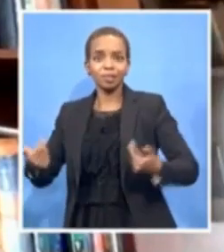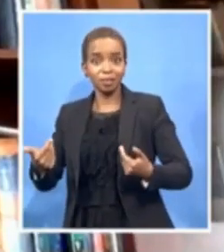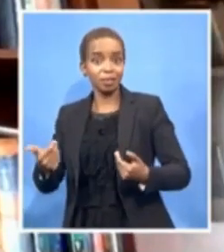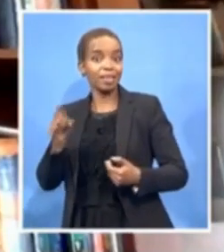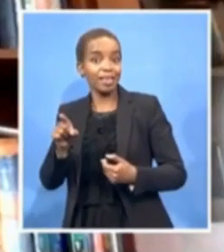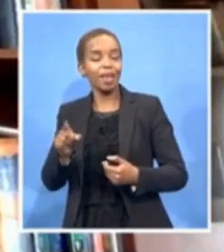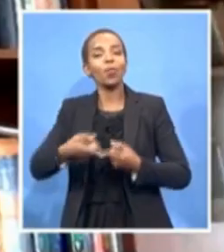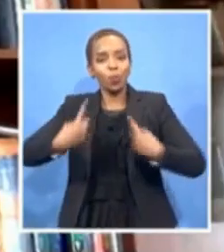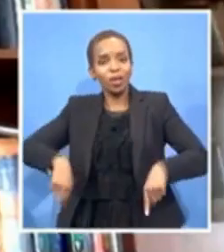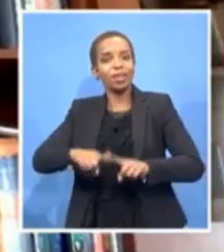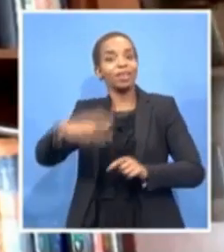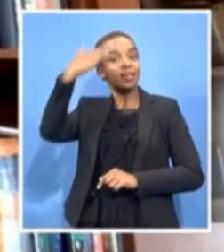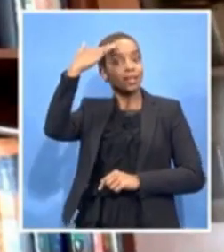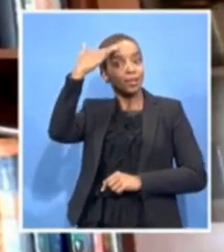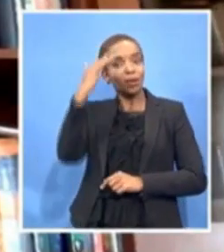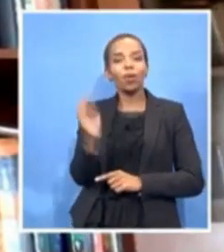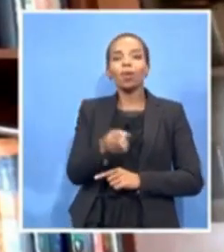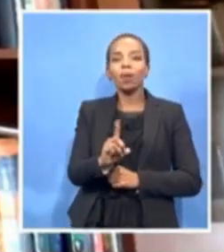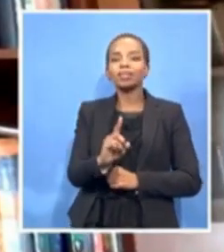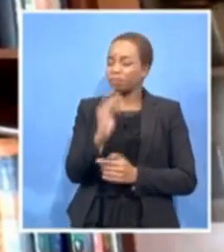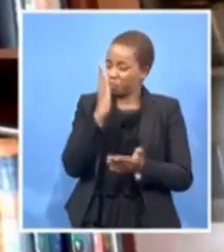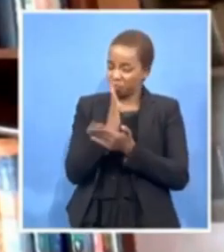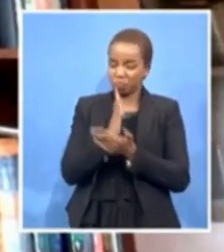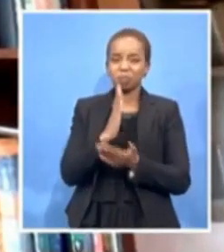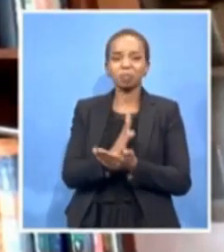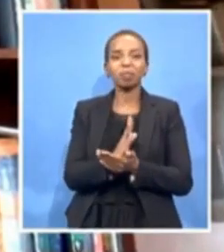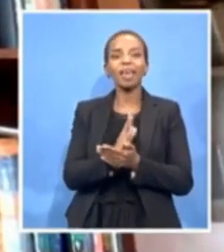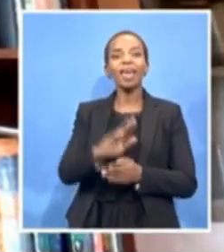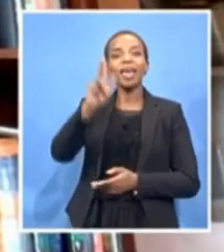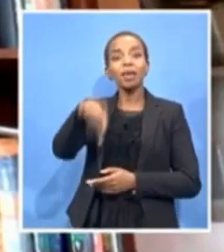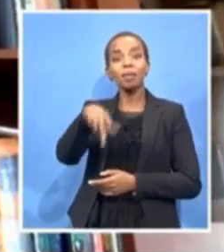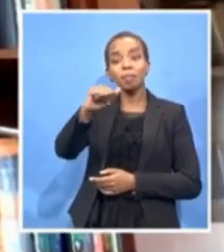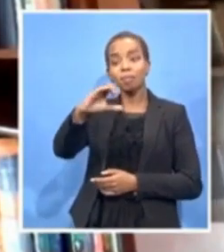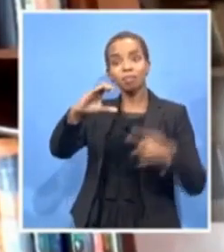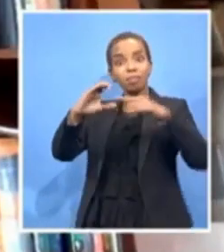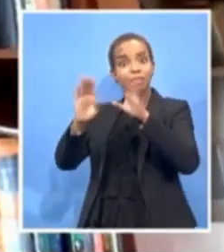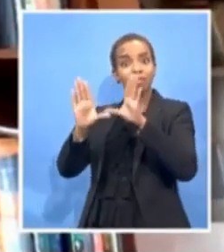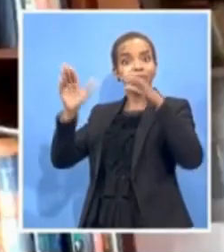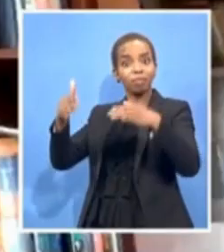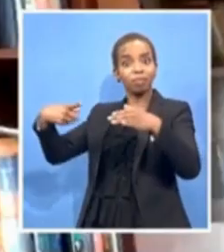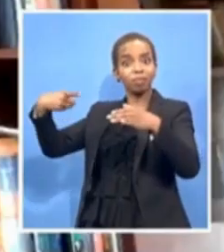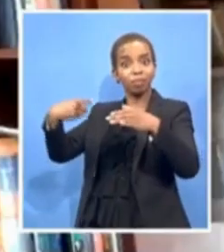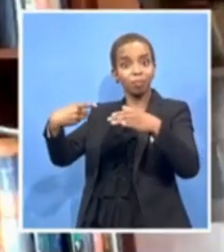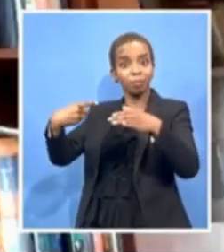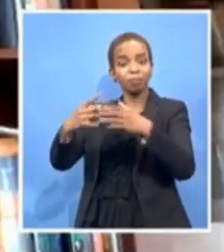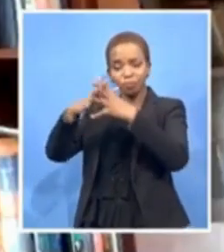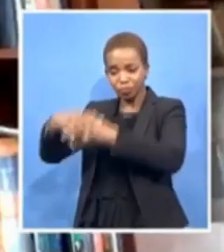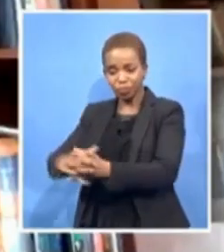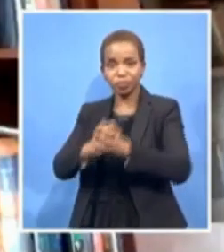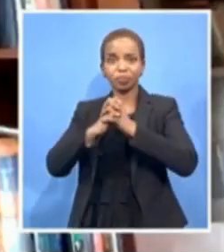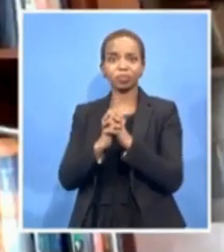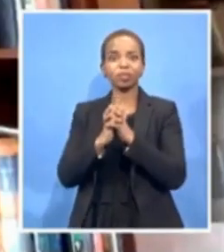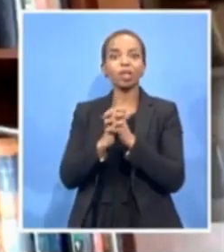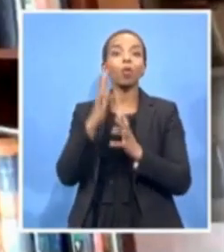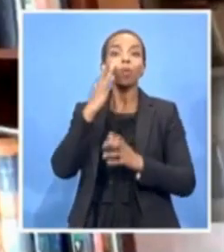the Pan-Africanist movement, and when Mandela attends the Organization of African meeting